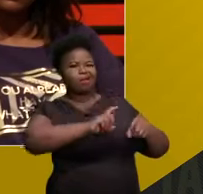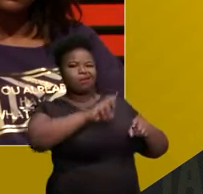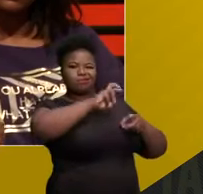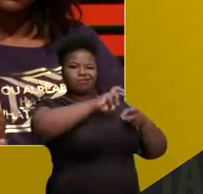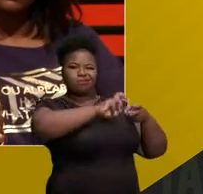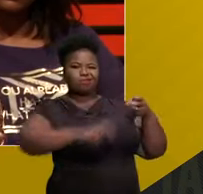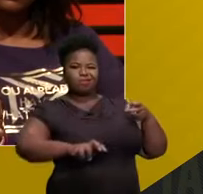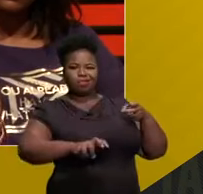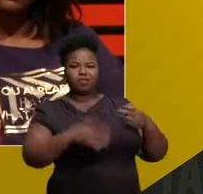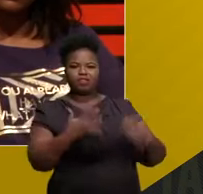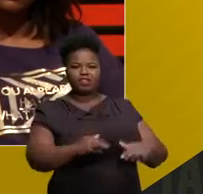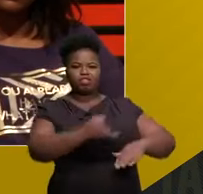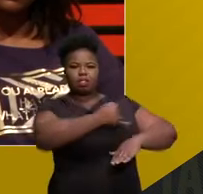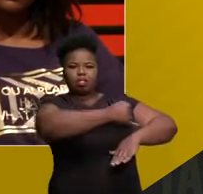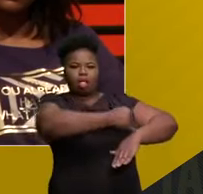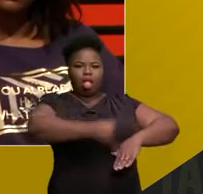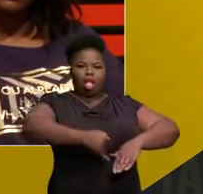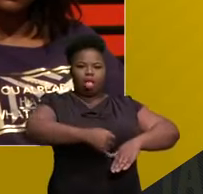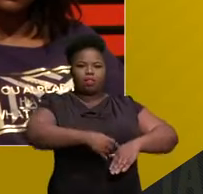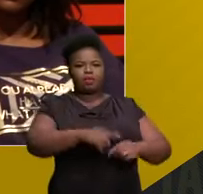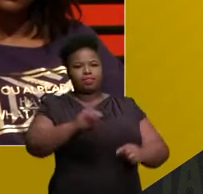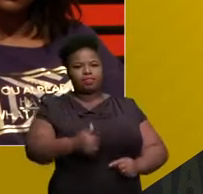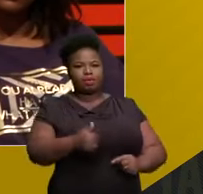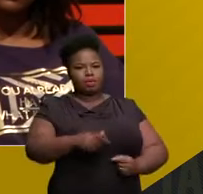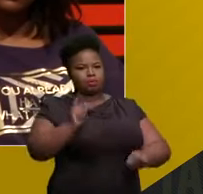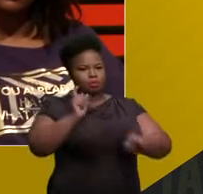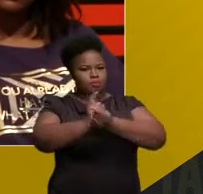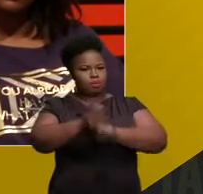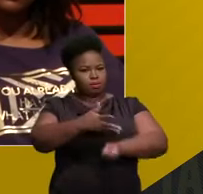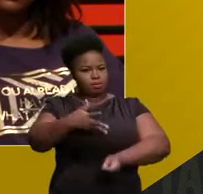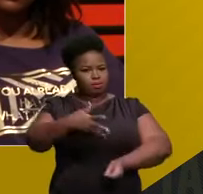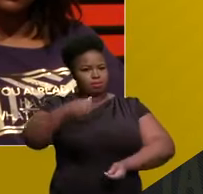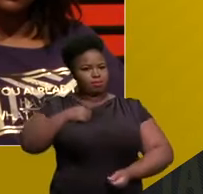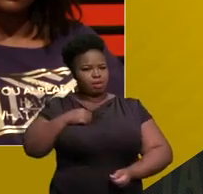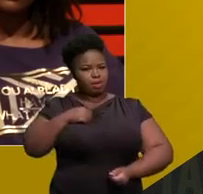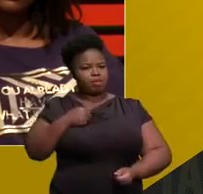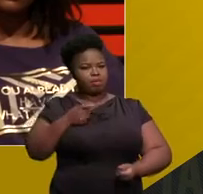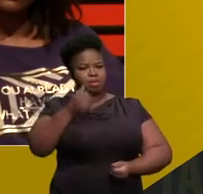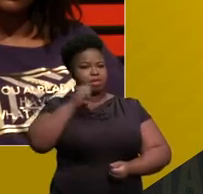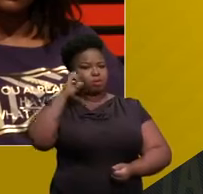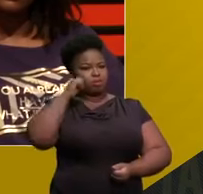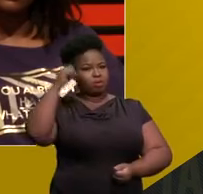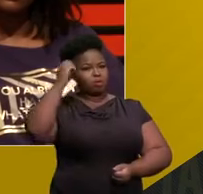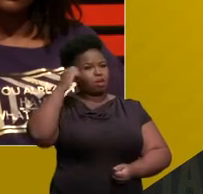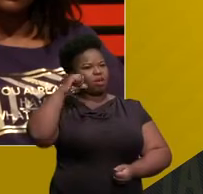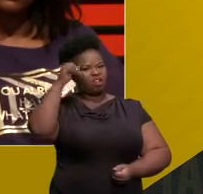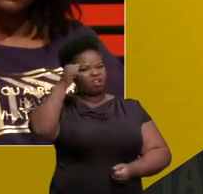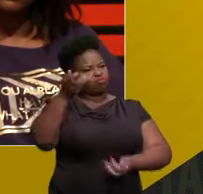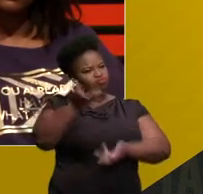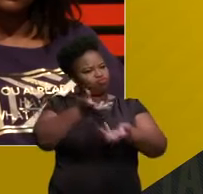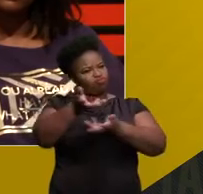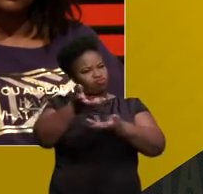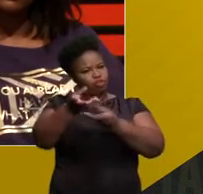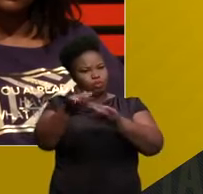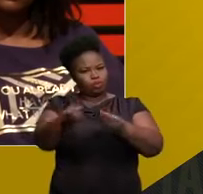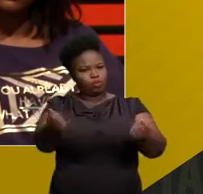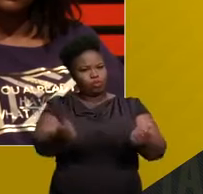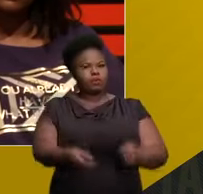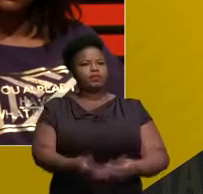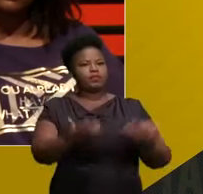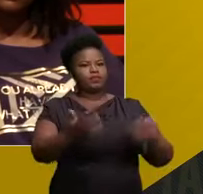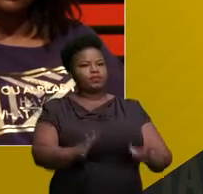then atla kopana le mme wa ka. Okay, by so ba jolo ka thaba holo because nna ne ke le sekolong. Eh. Ha ba so ba jolo ka thaba